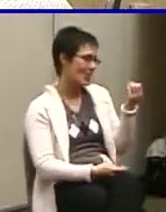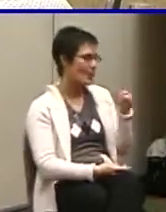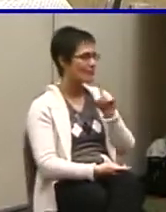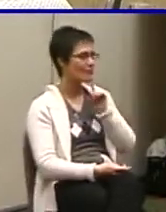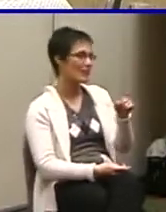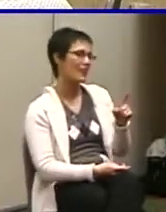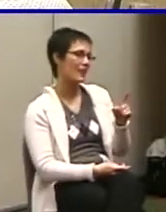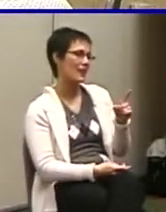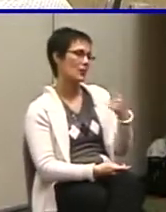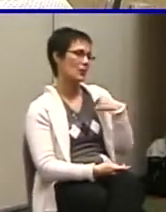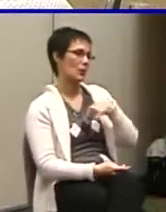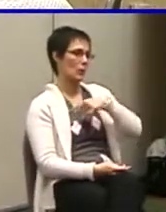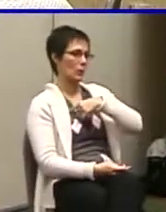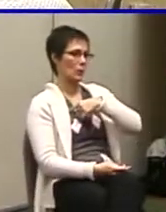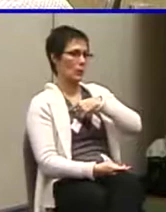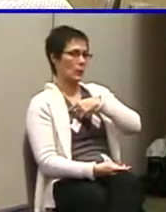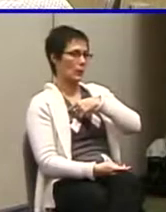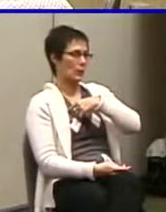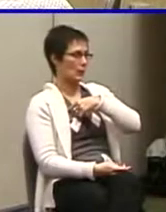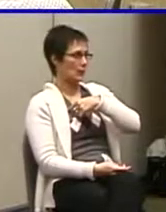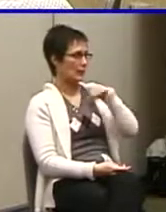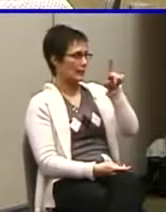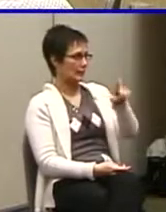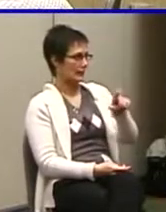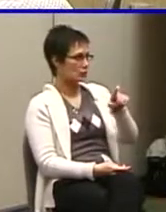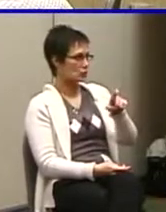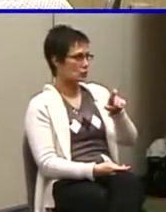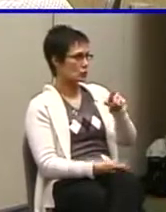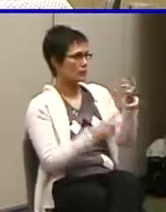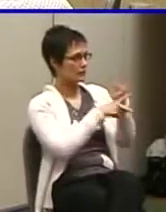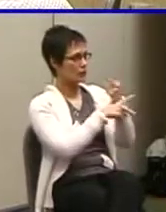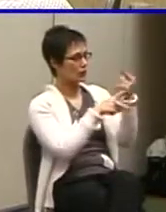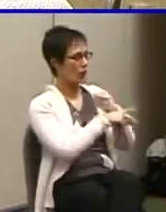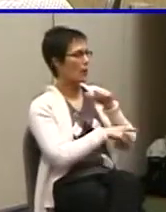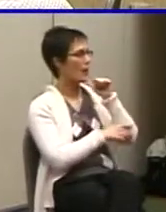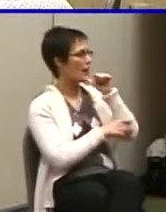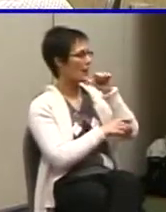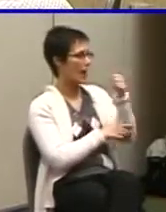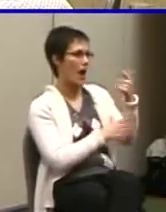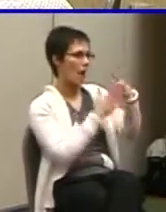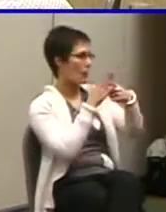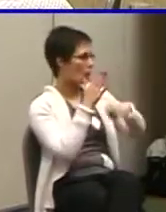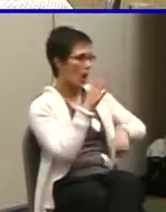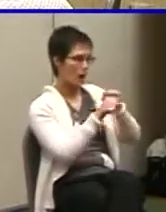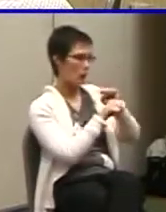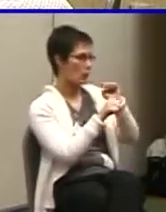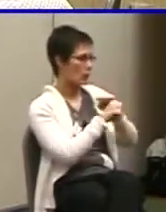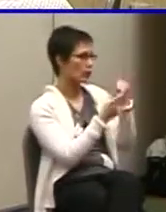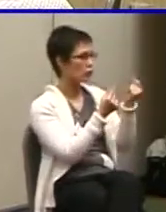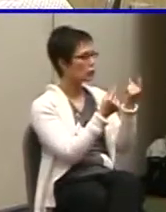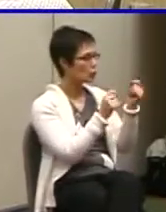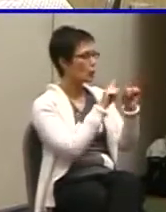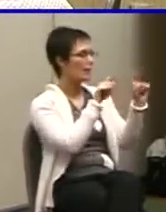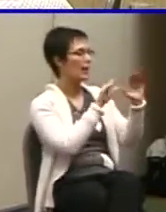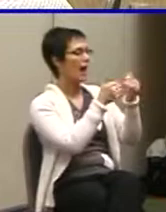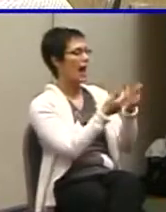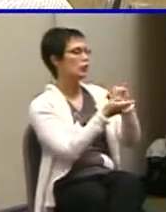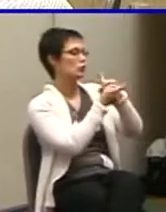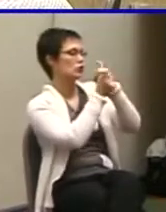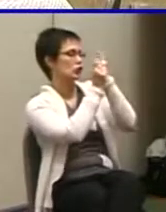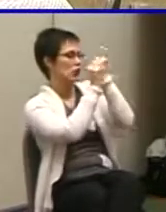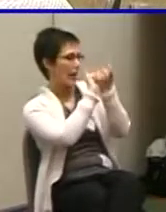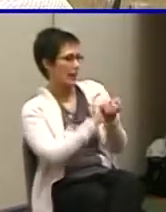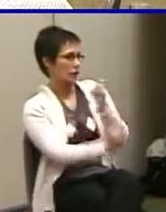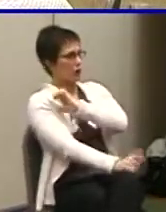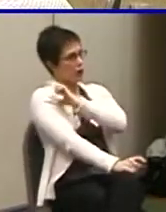do we get them to just not give them more work to do, but kind of change the way what they do. You know, in other words, you know, change the energy that they're putting